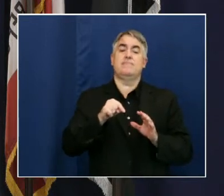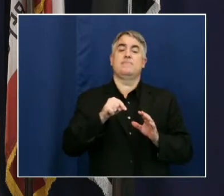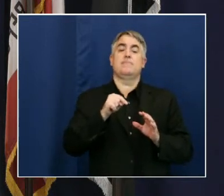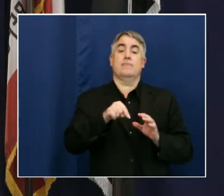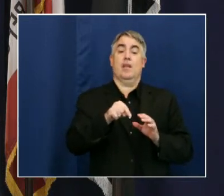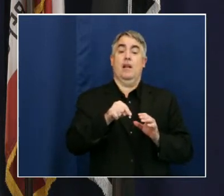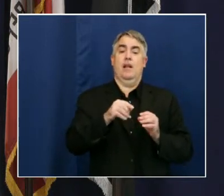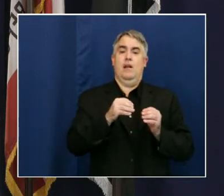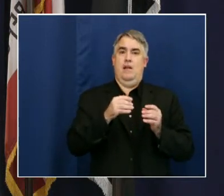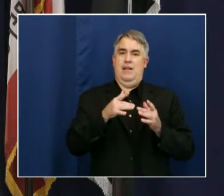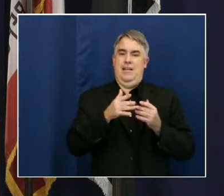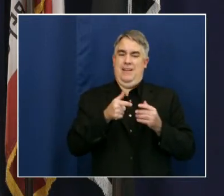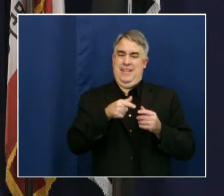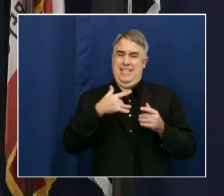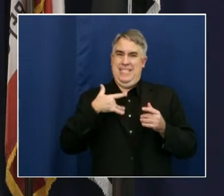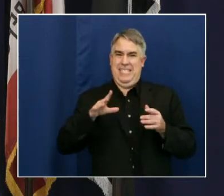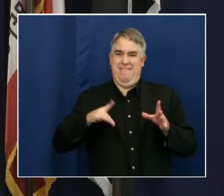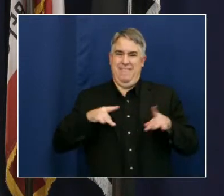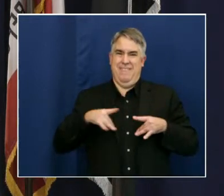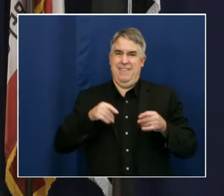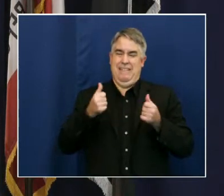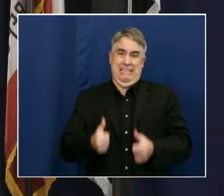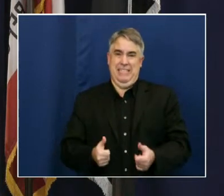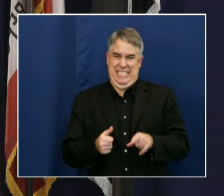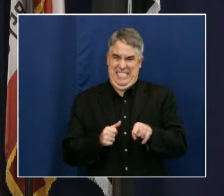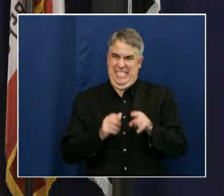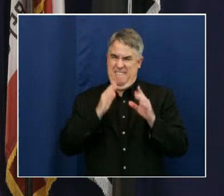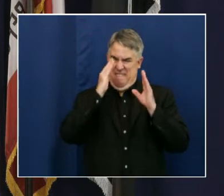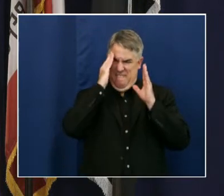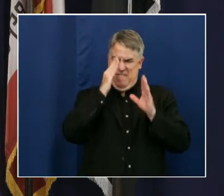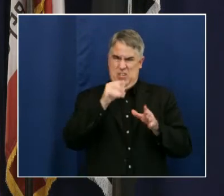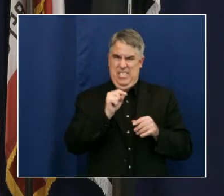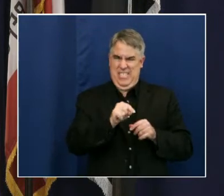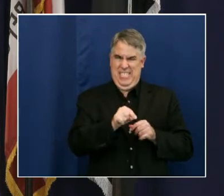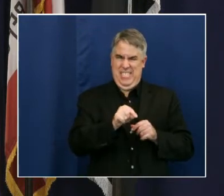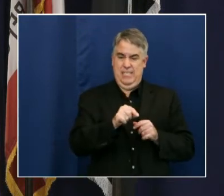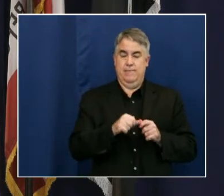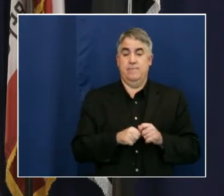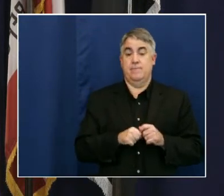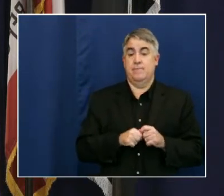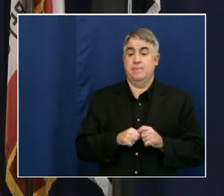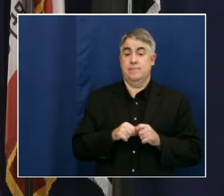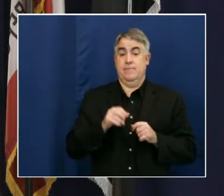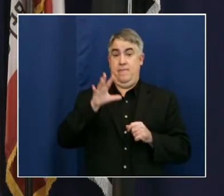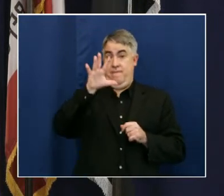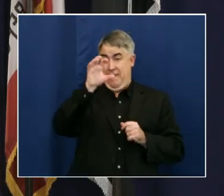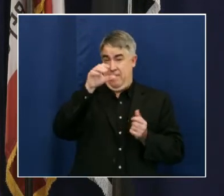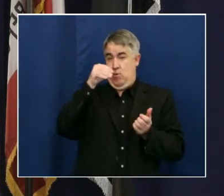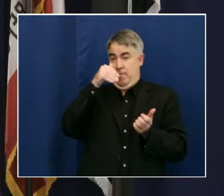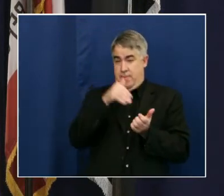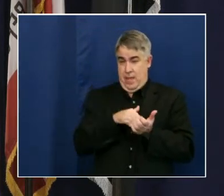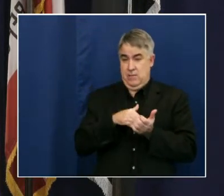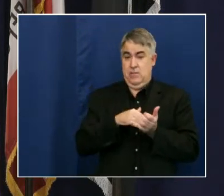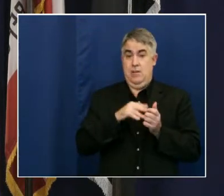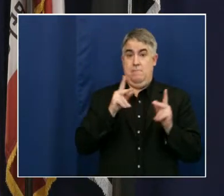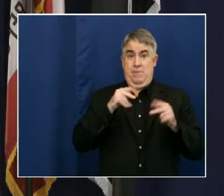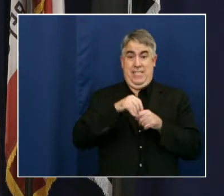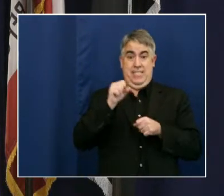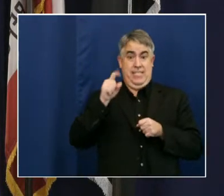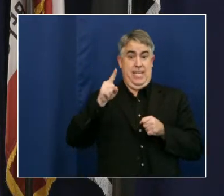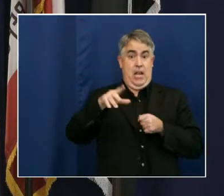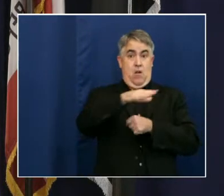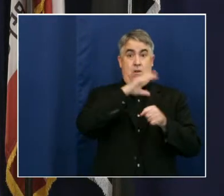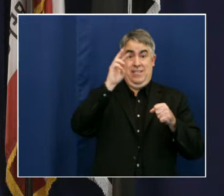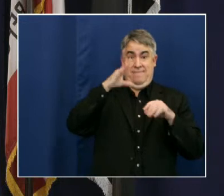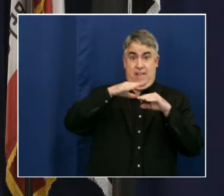there has to be, because there's almost 500,000 of individuals 65 years of age and